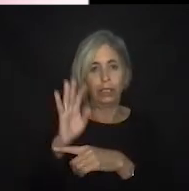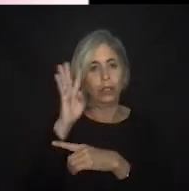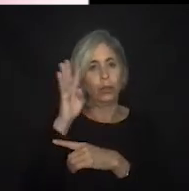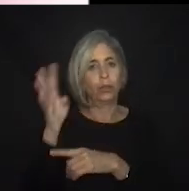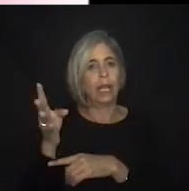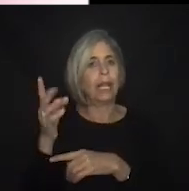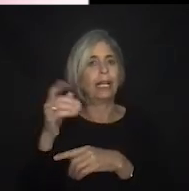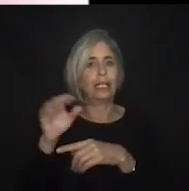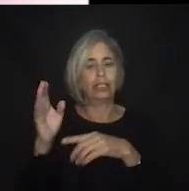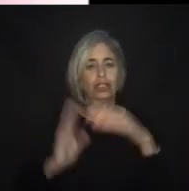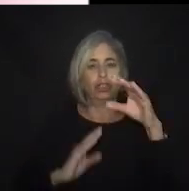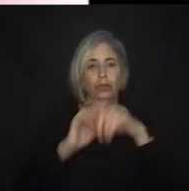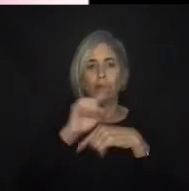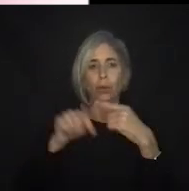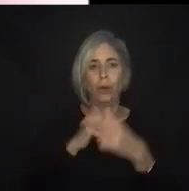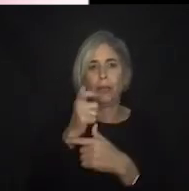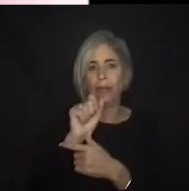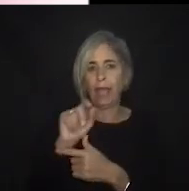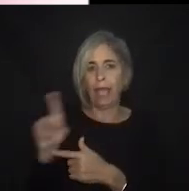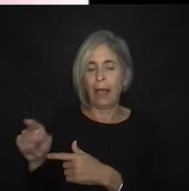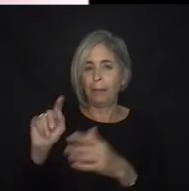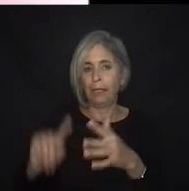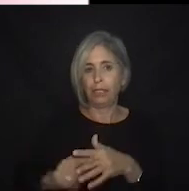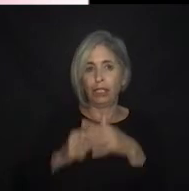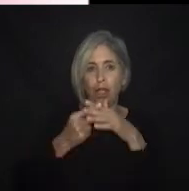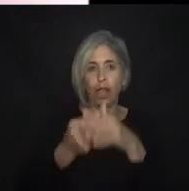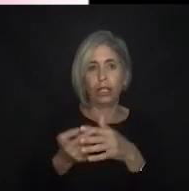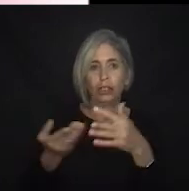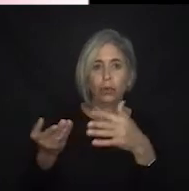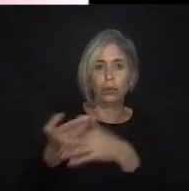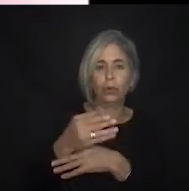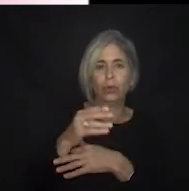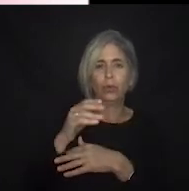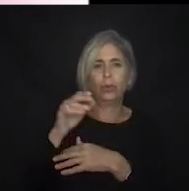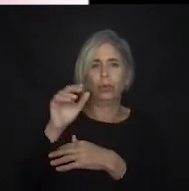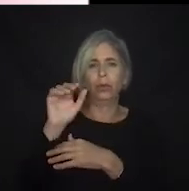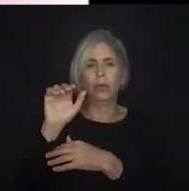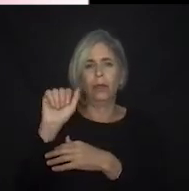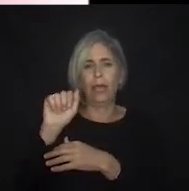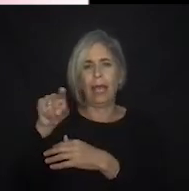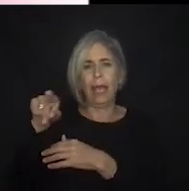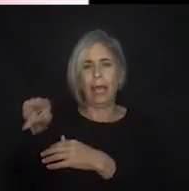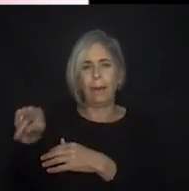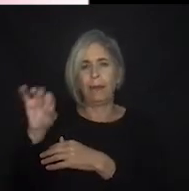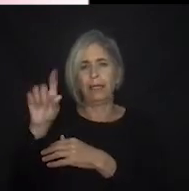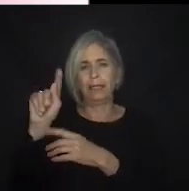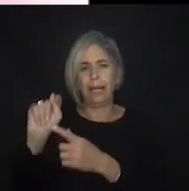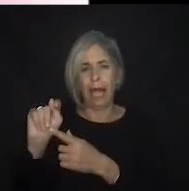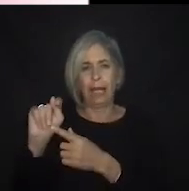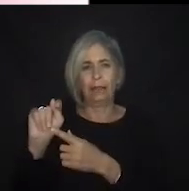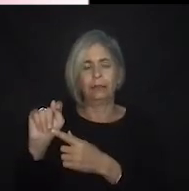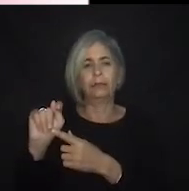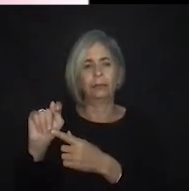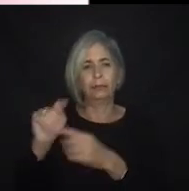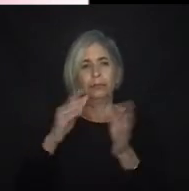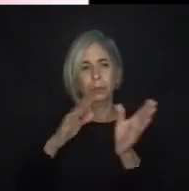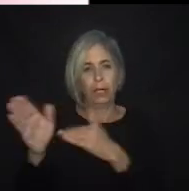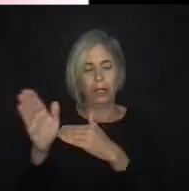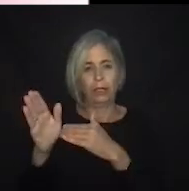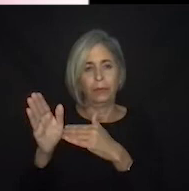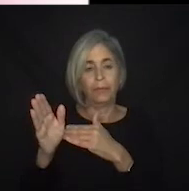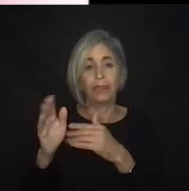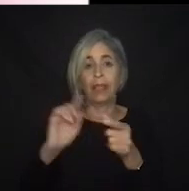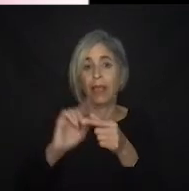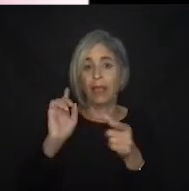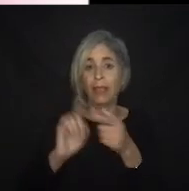server when the app is launched as indicated through the app.prepare function. Once that server instance has been initialized,